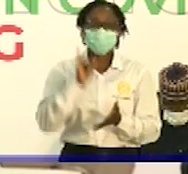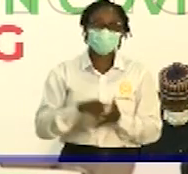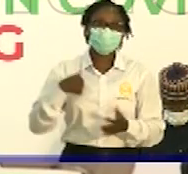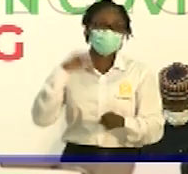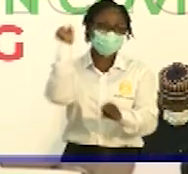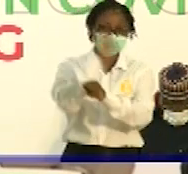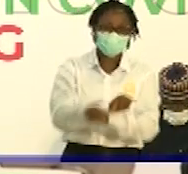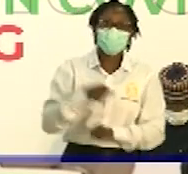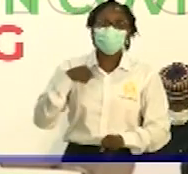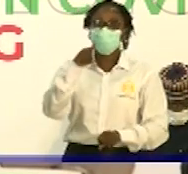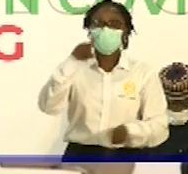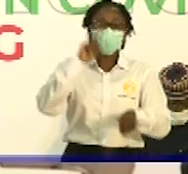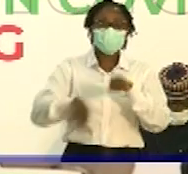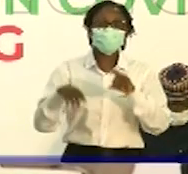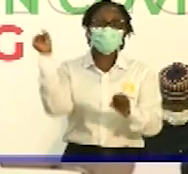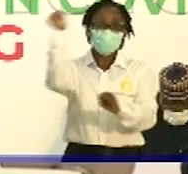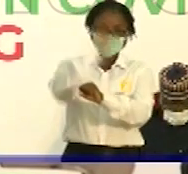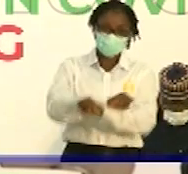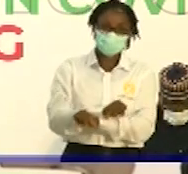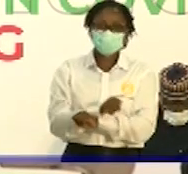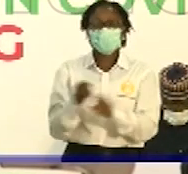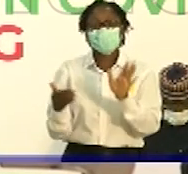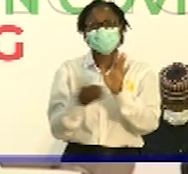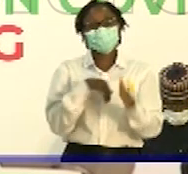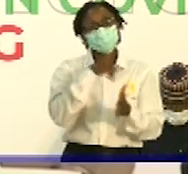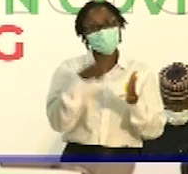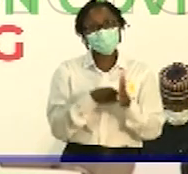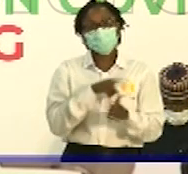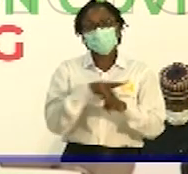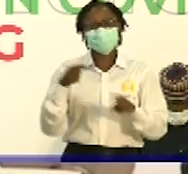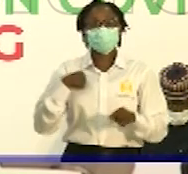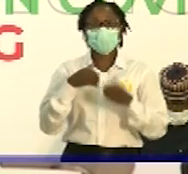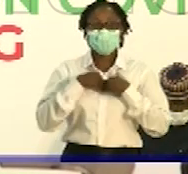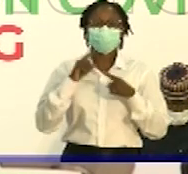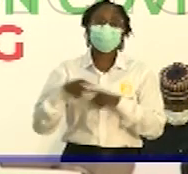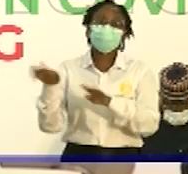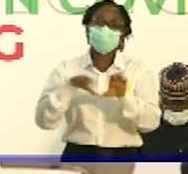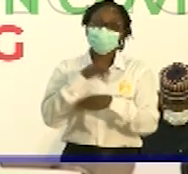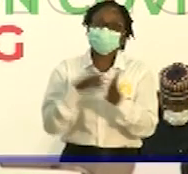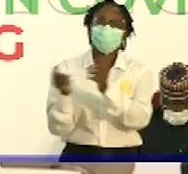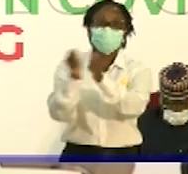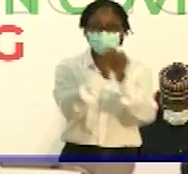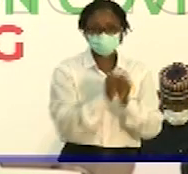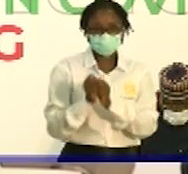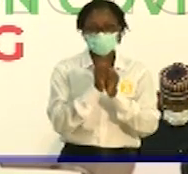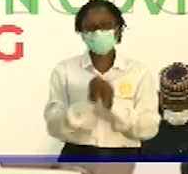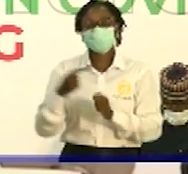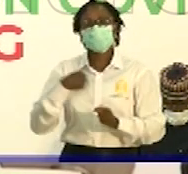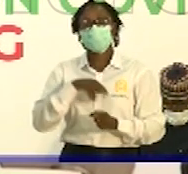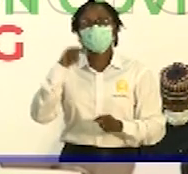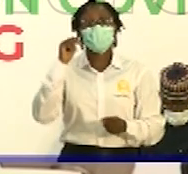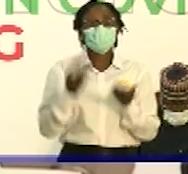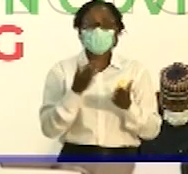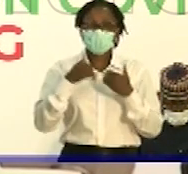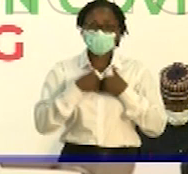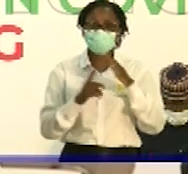this fight against coronavirus alone. We have to do it collectively. We may have escaped the